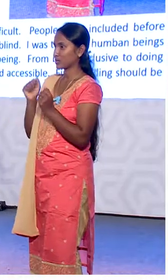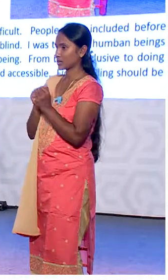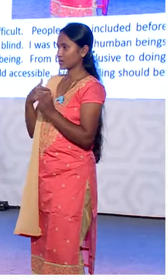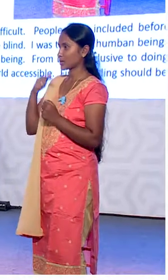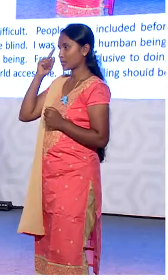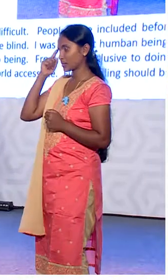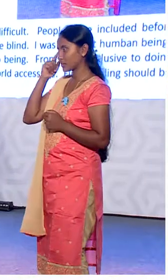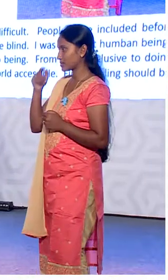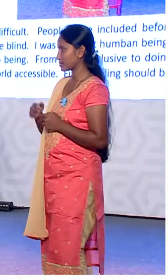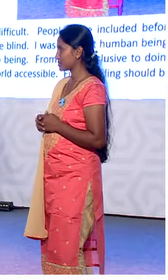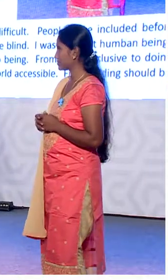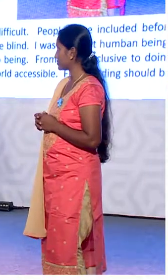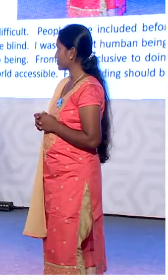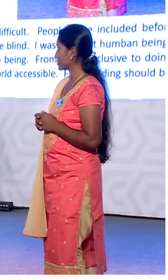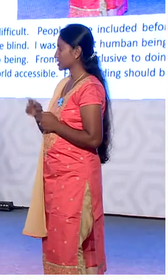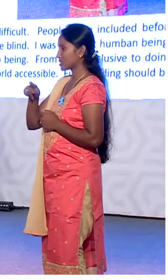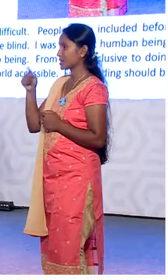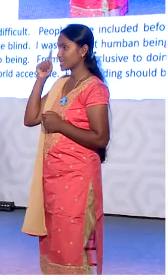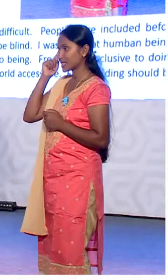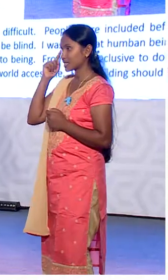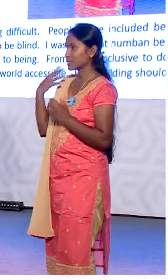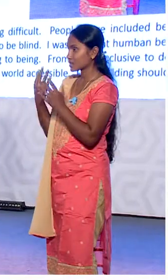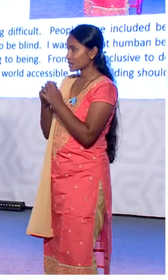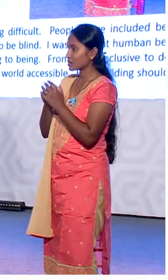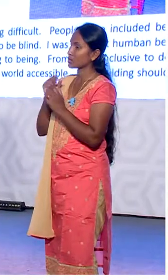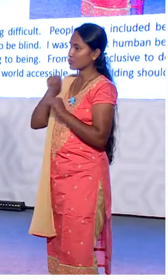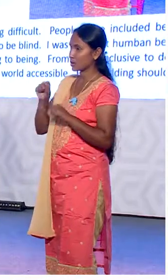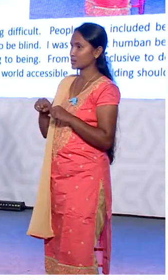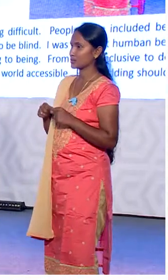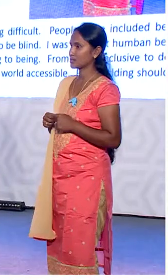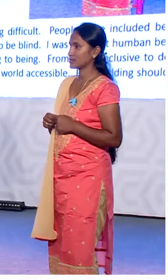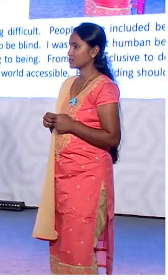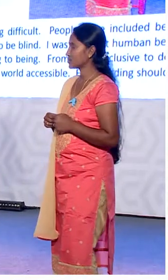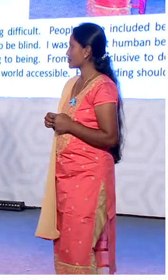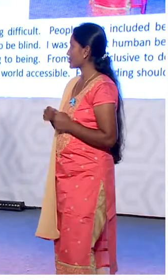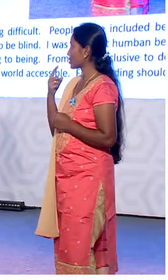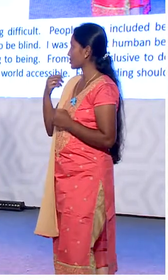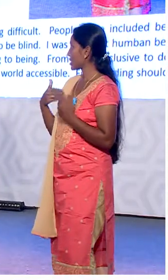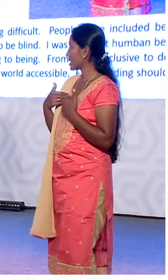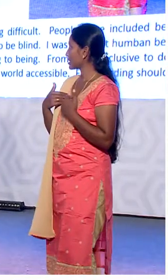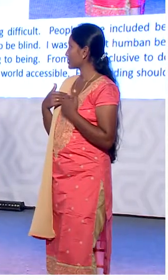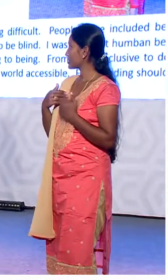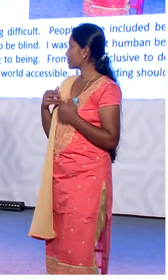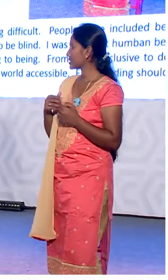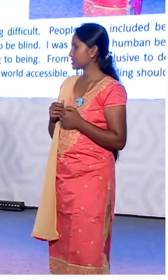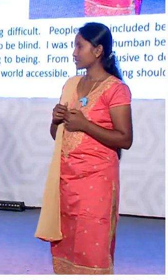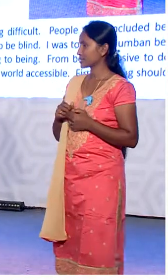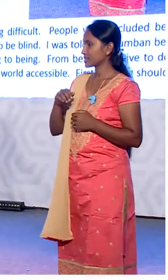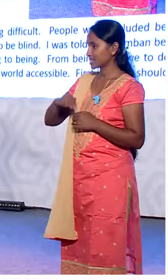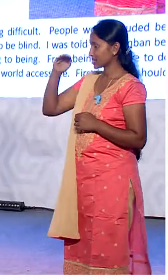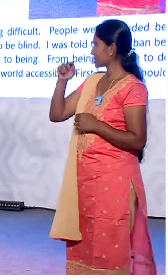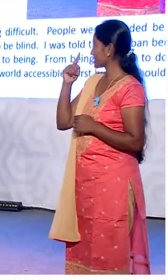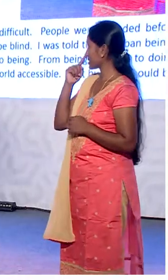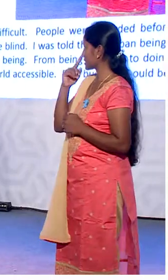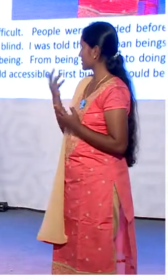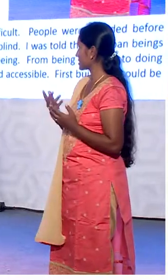feet, thinking that inclusion is possible. And it was done ages ago. And